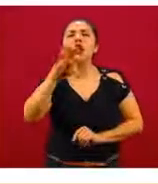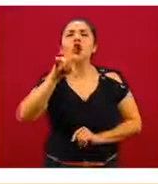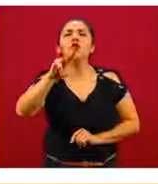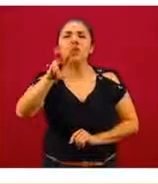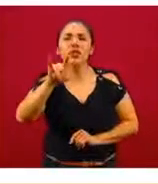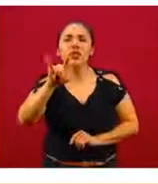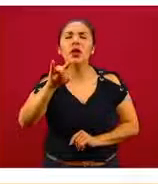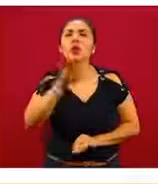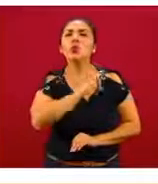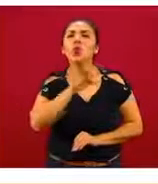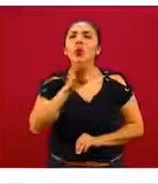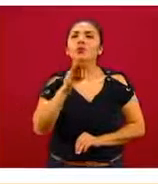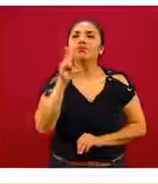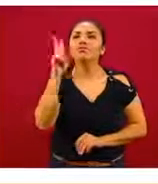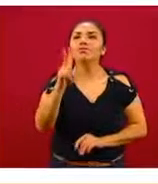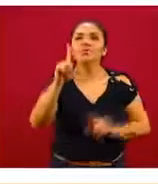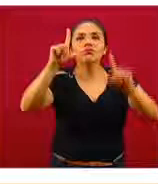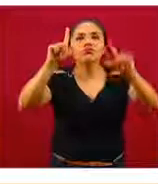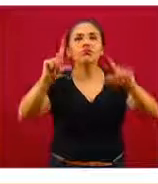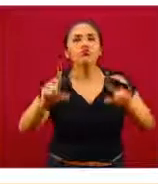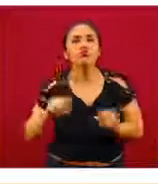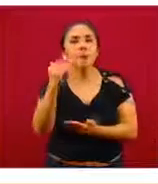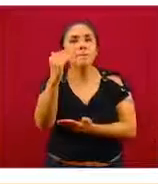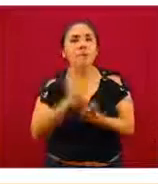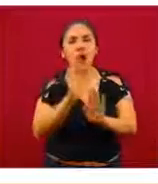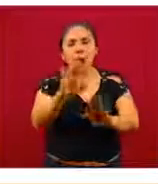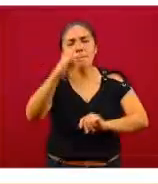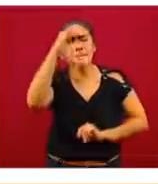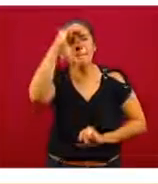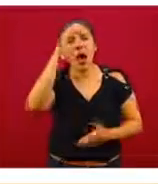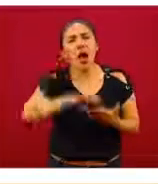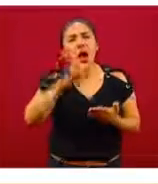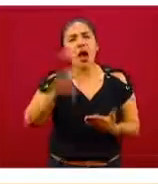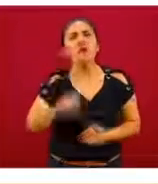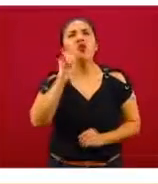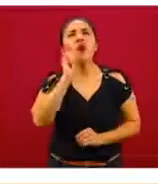beyond health services for COVID, when those other services are reduced.